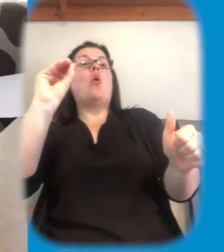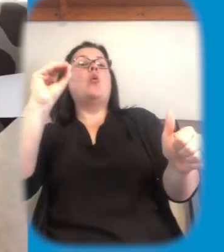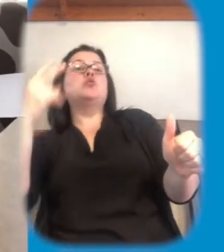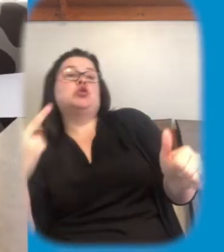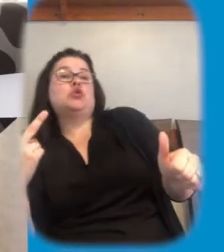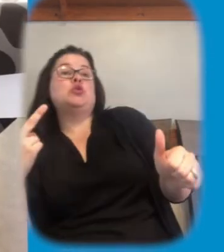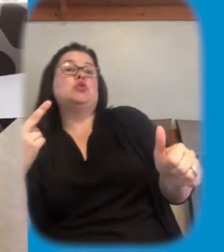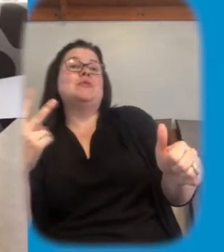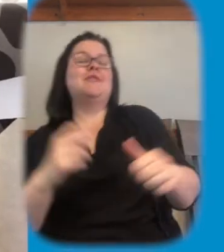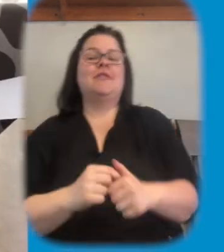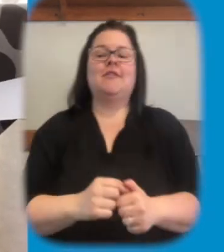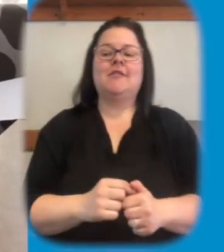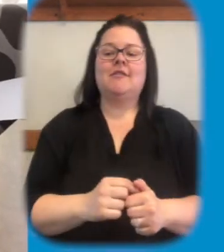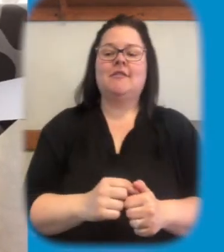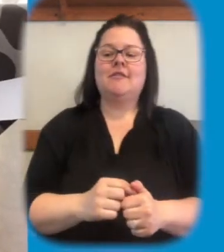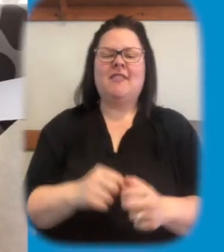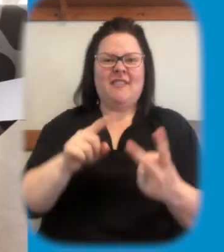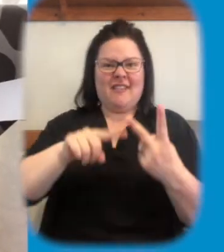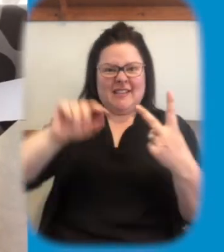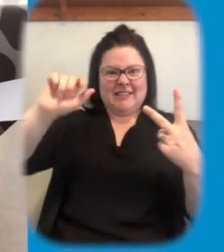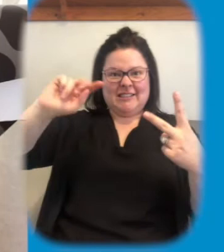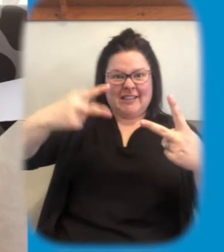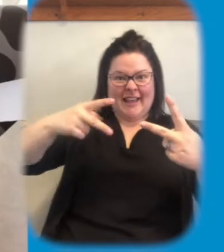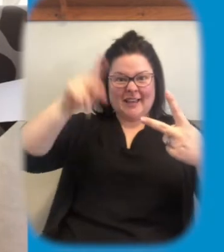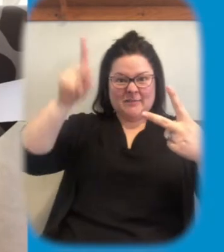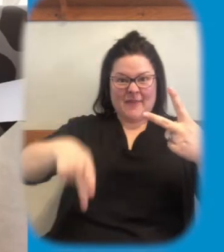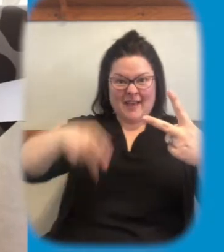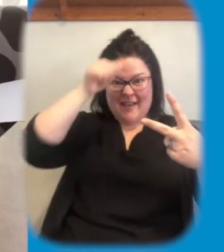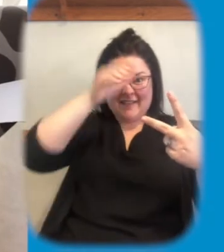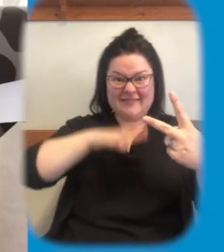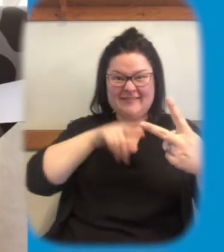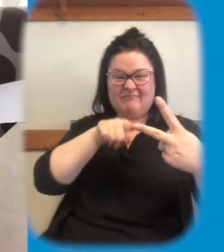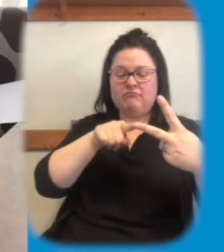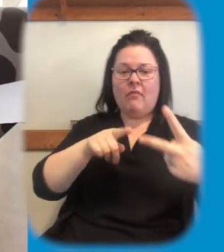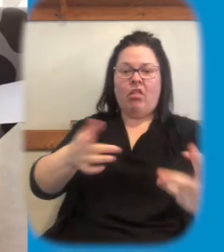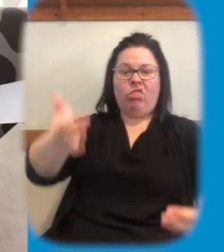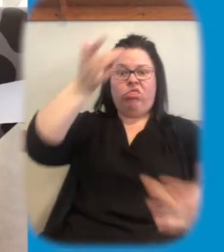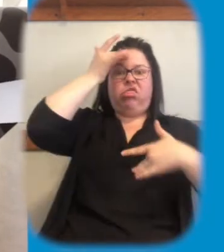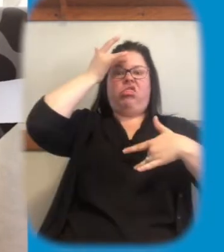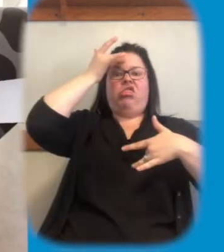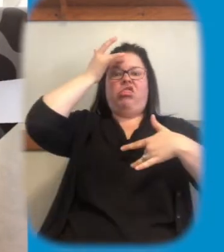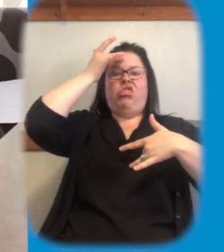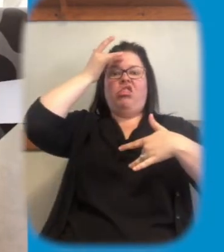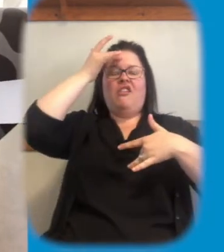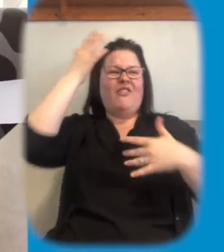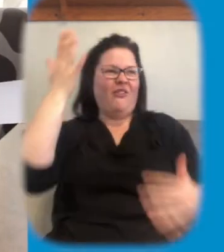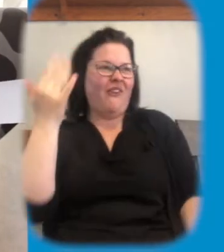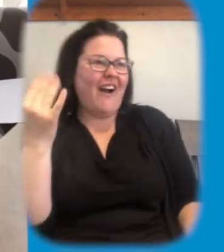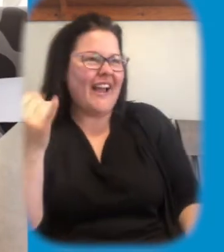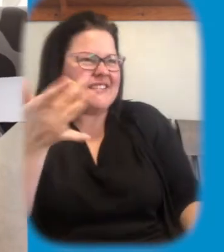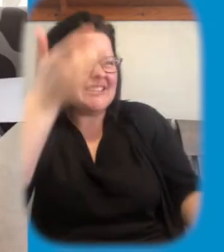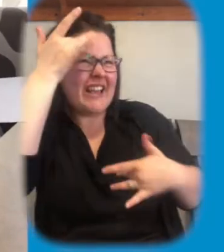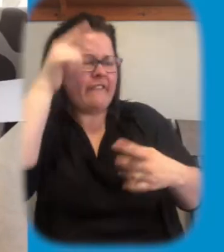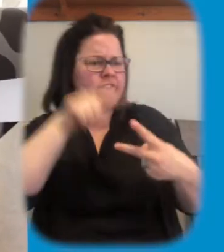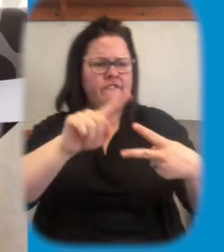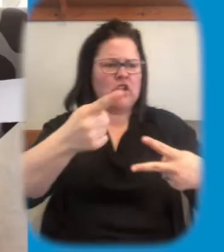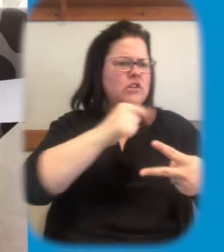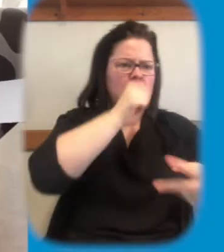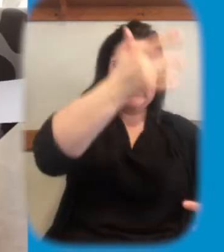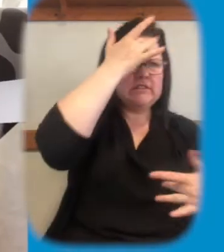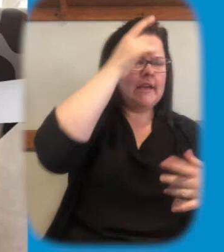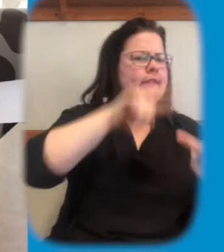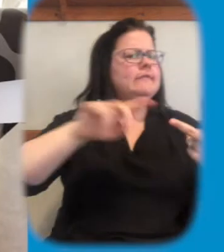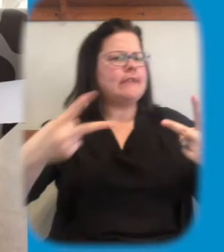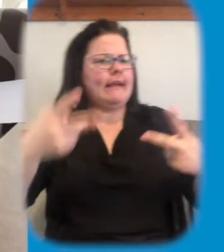second guy got very sick. How come? 2